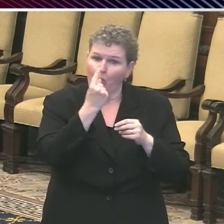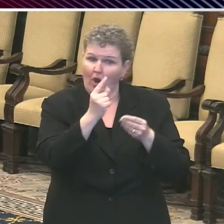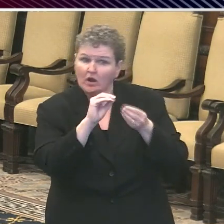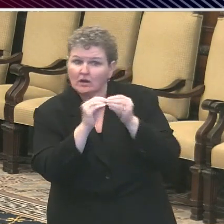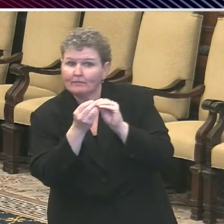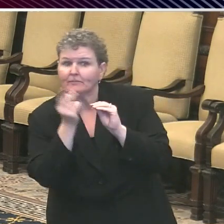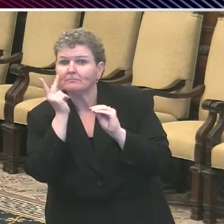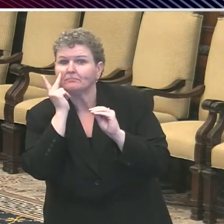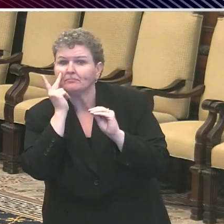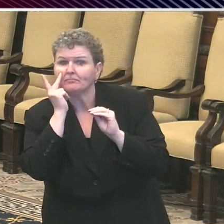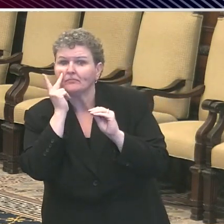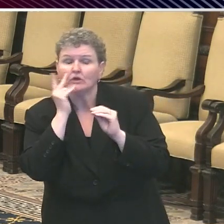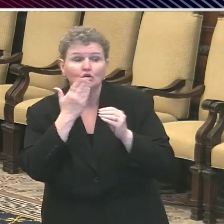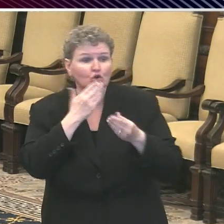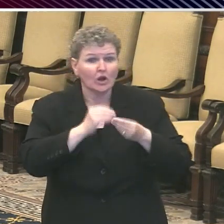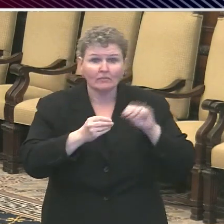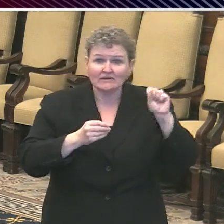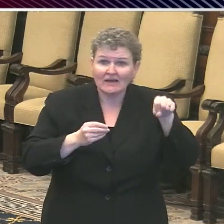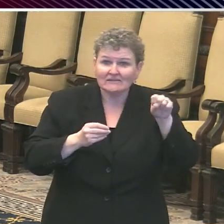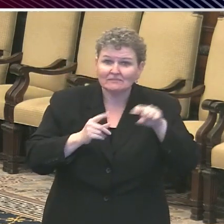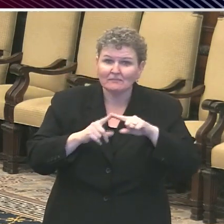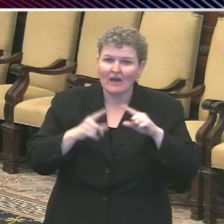attention should have been everything.